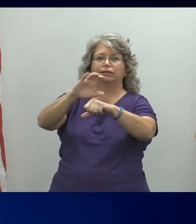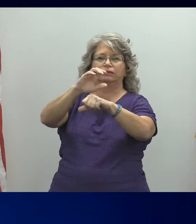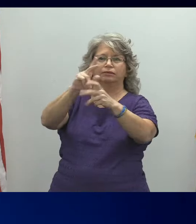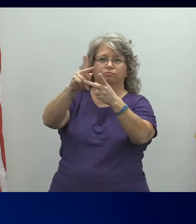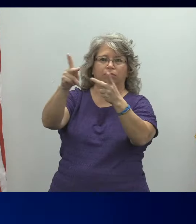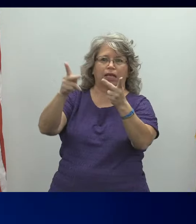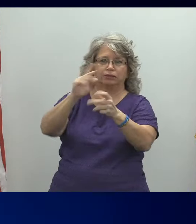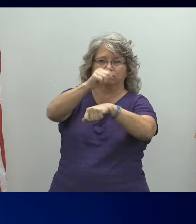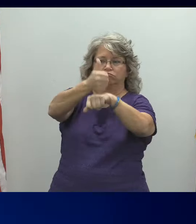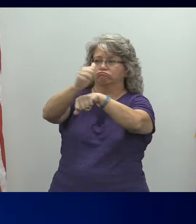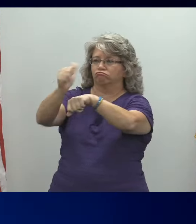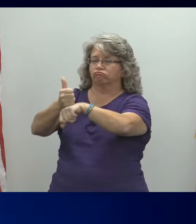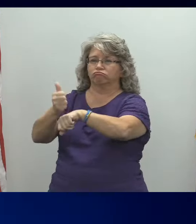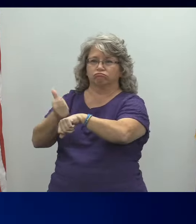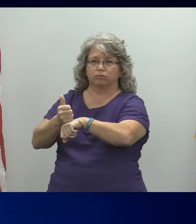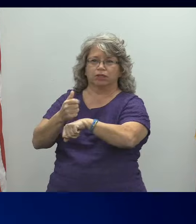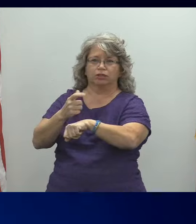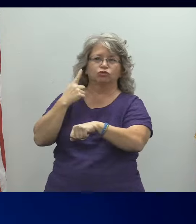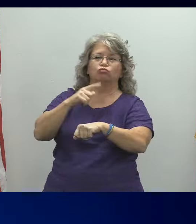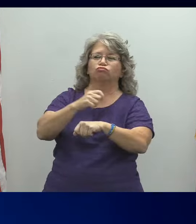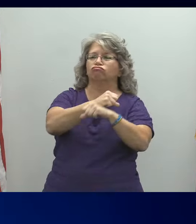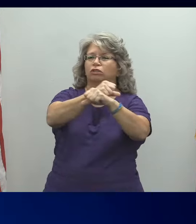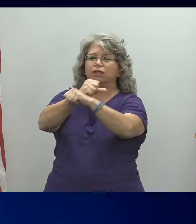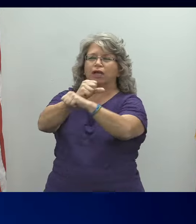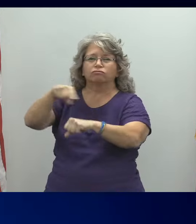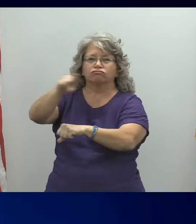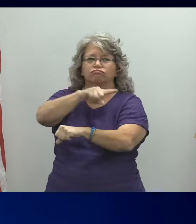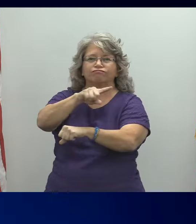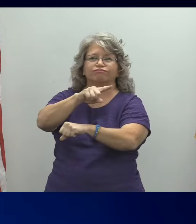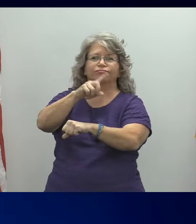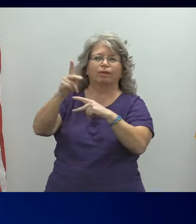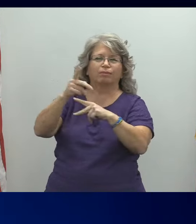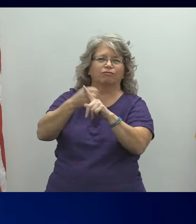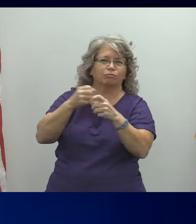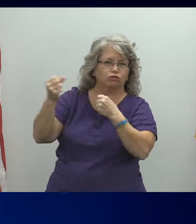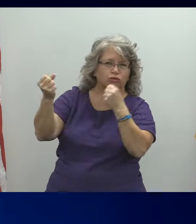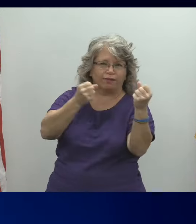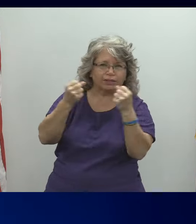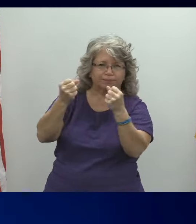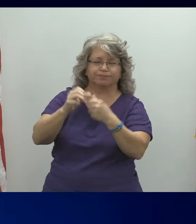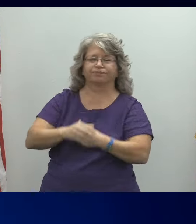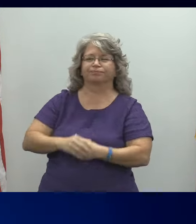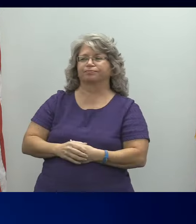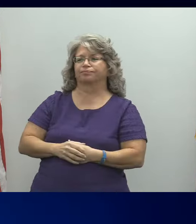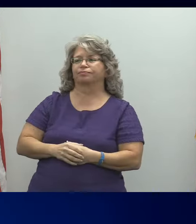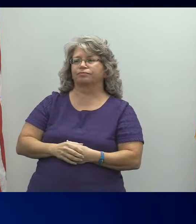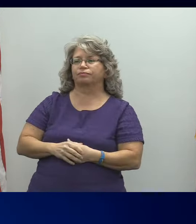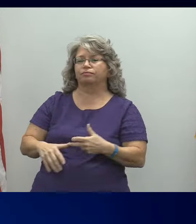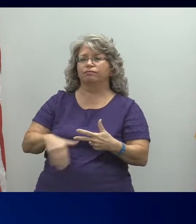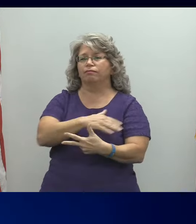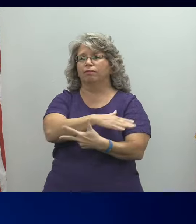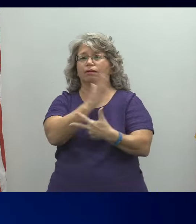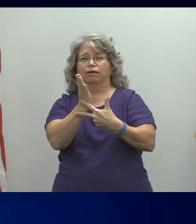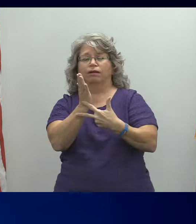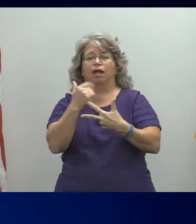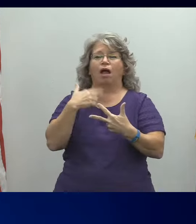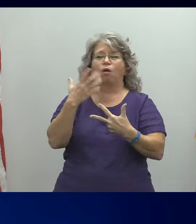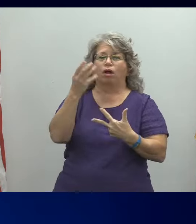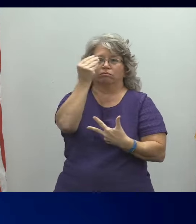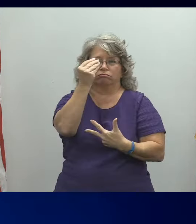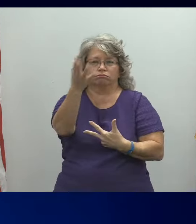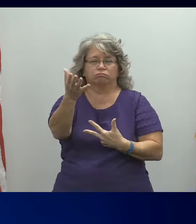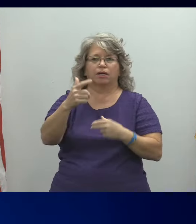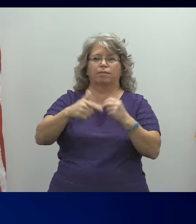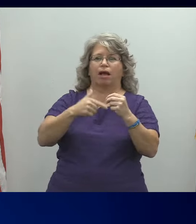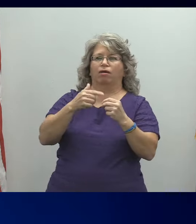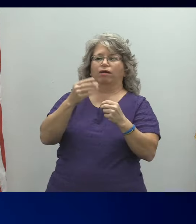citizens, particularly on the road. However, I do want to direct your attention to items that you have probably heard